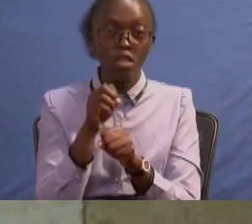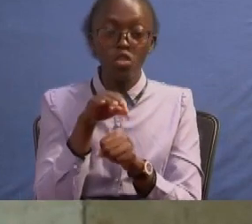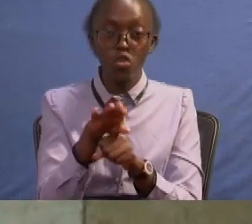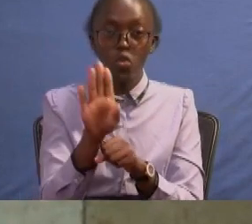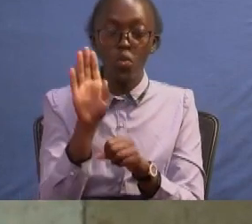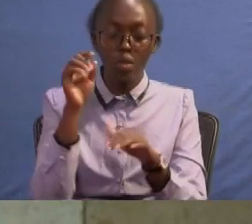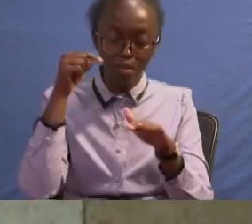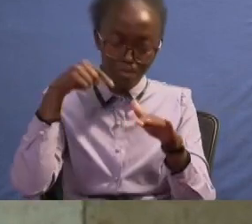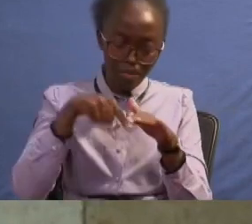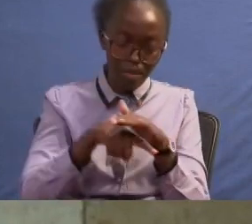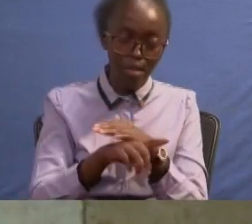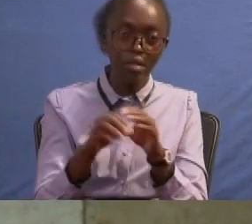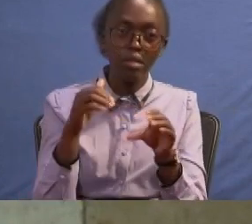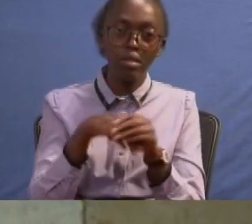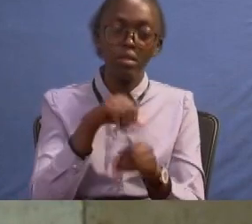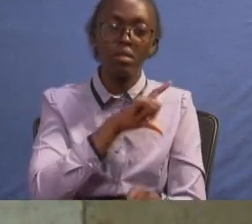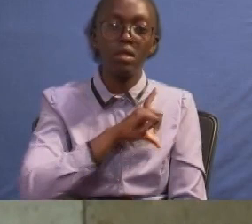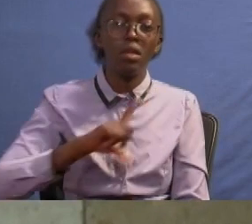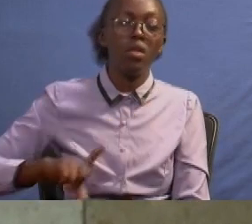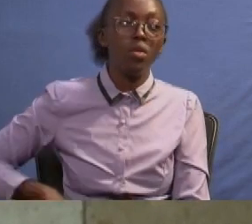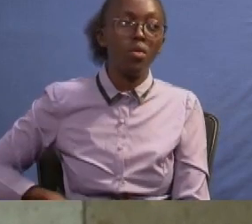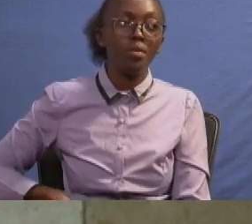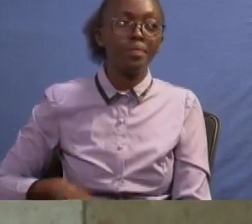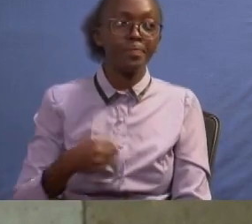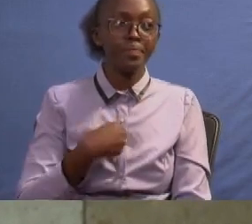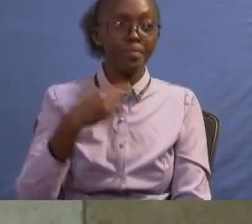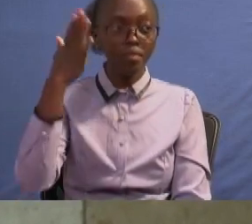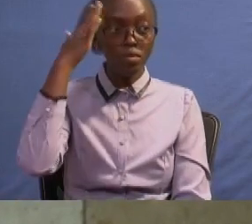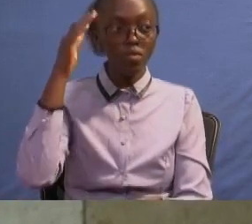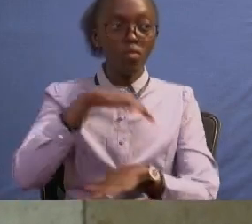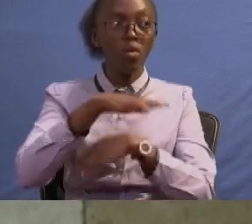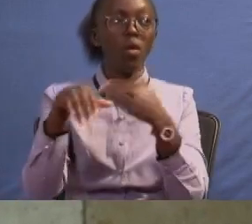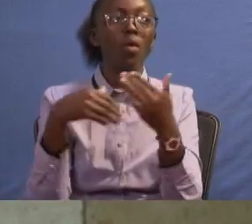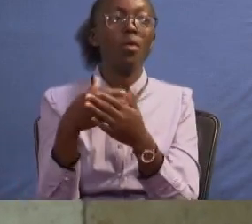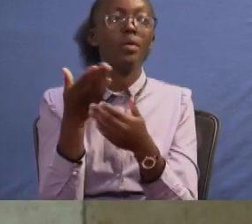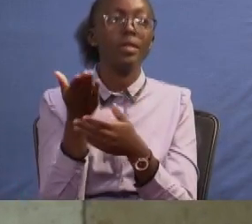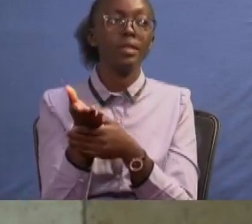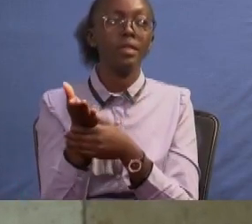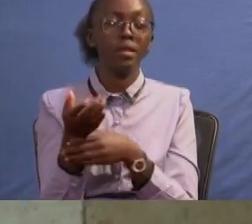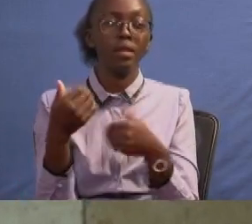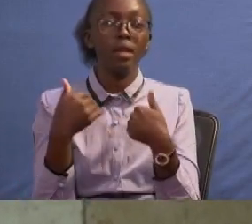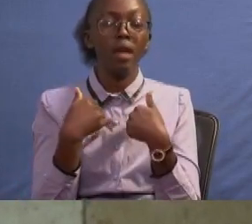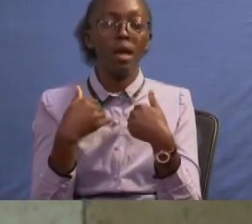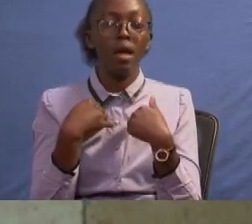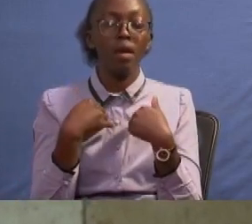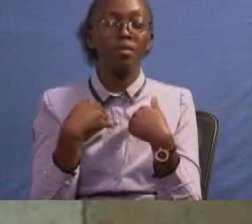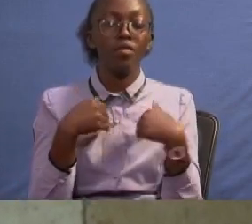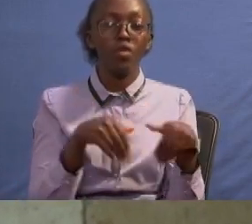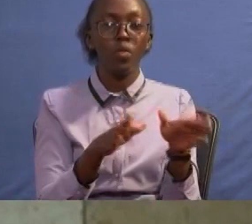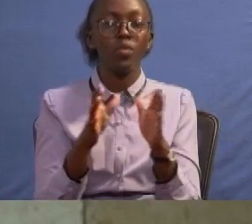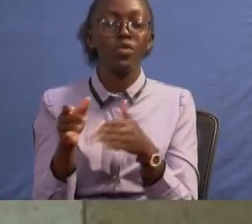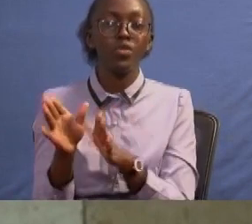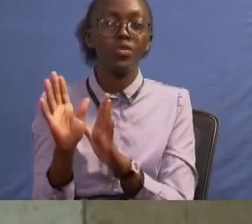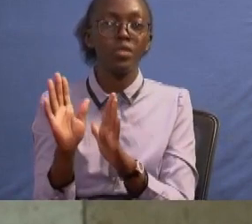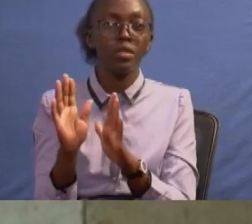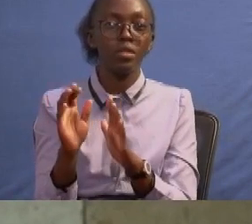planted in the Lord. And I know that all of us have the chance to